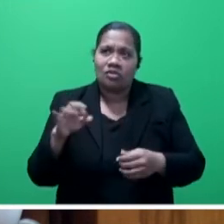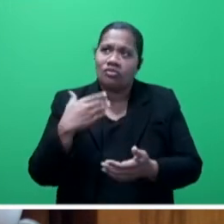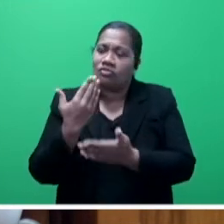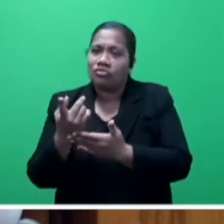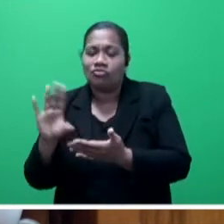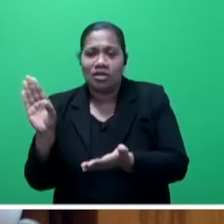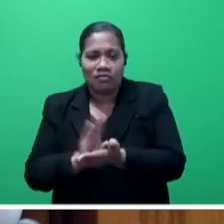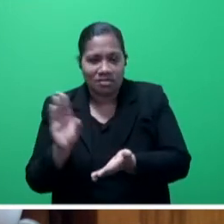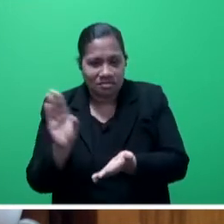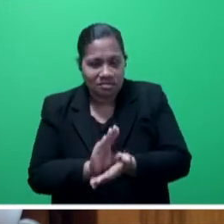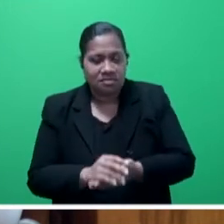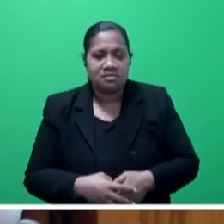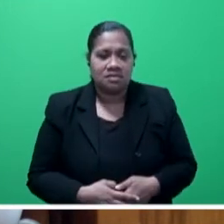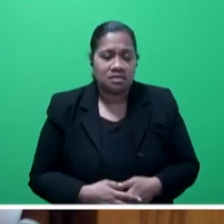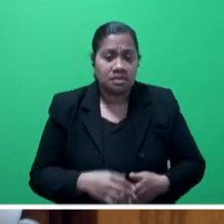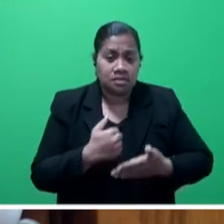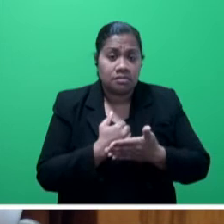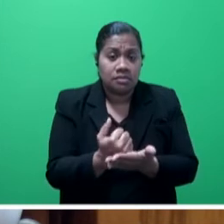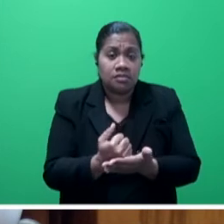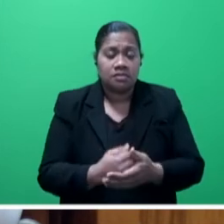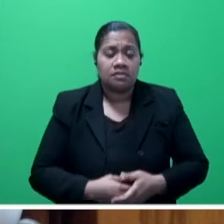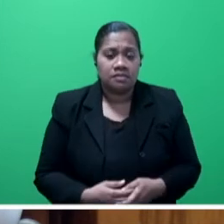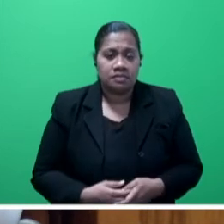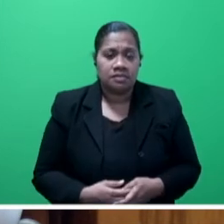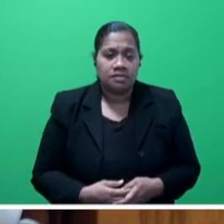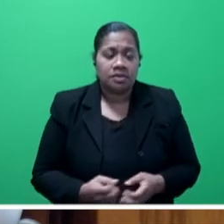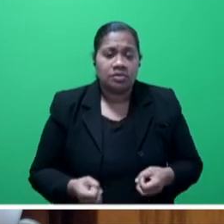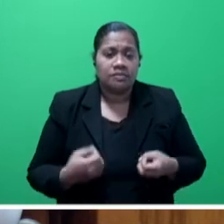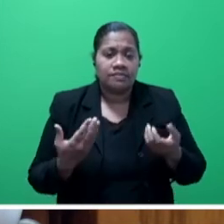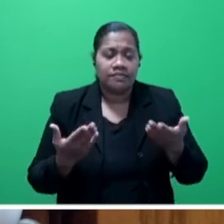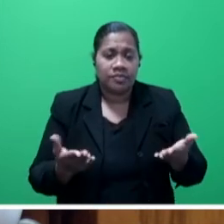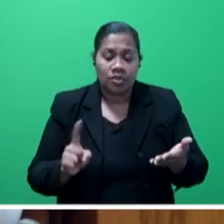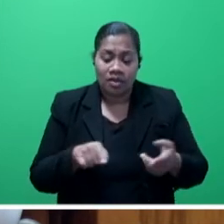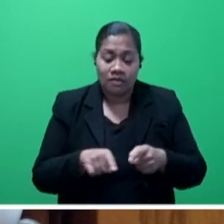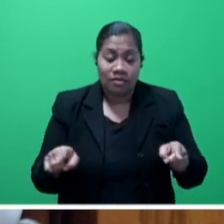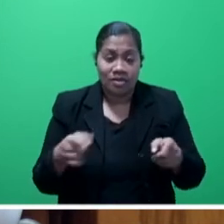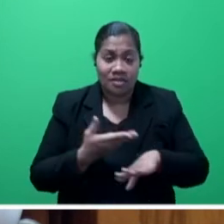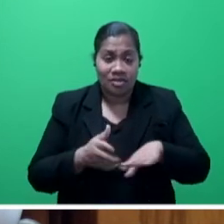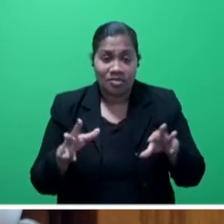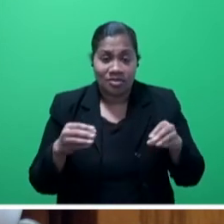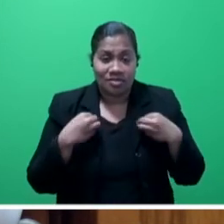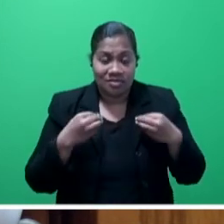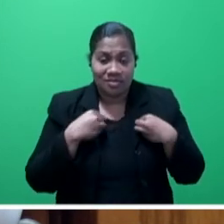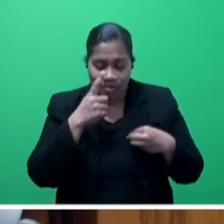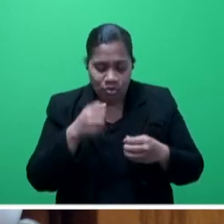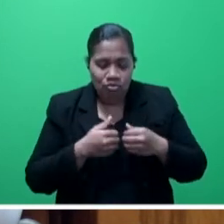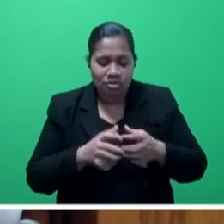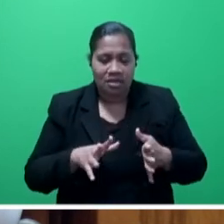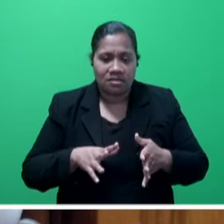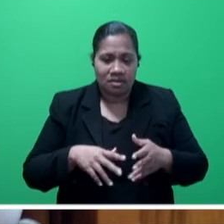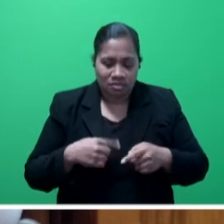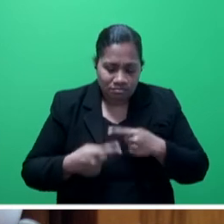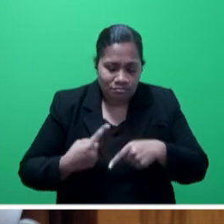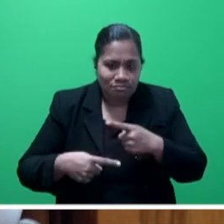support that we have announced are to provide the initial leverage to wean the new entrepreneurs to start walking and running. Only then will